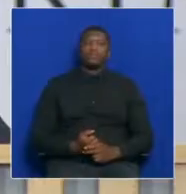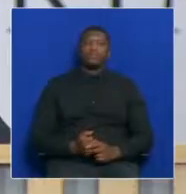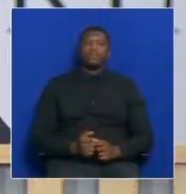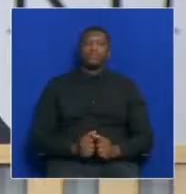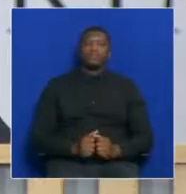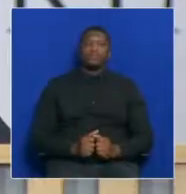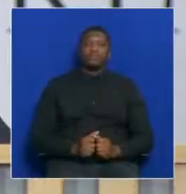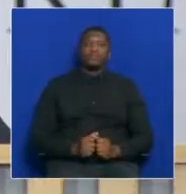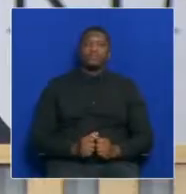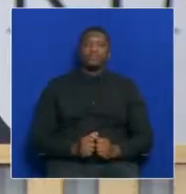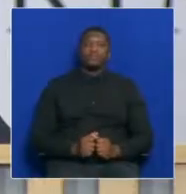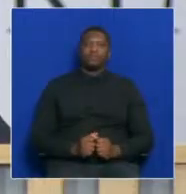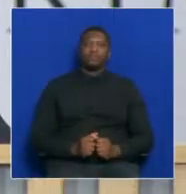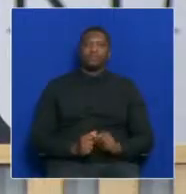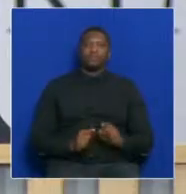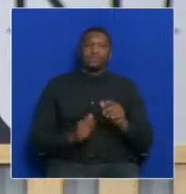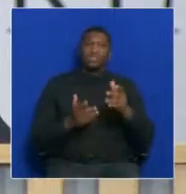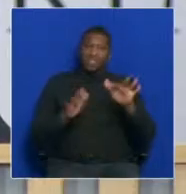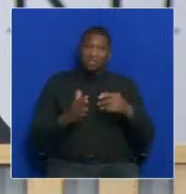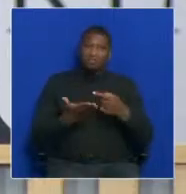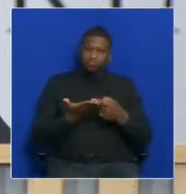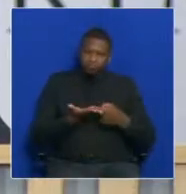It was discussed